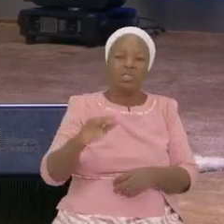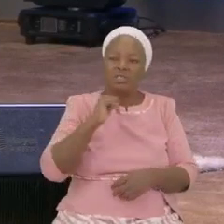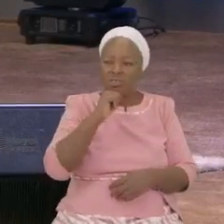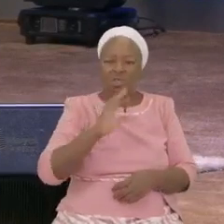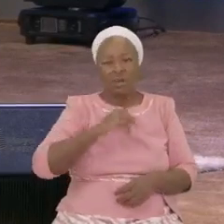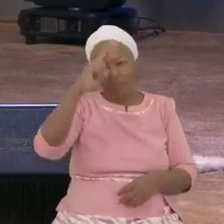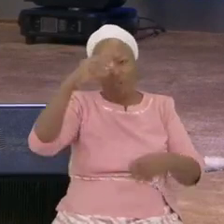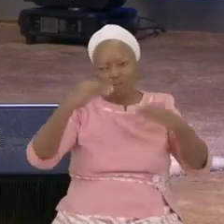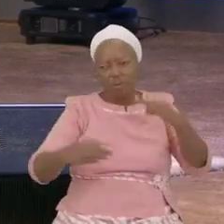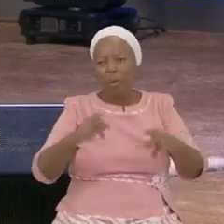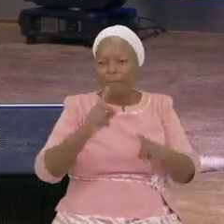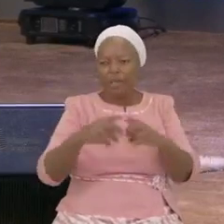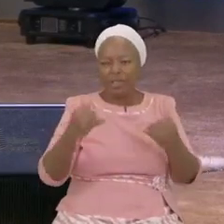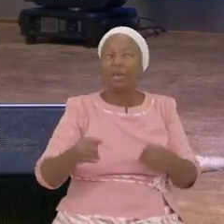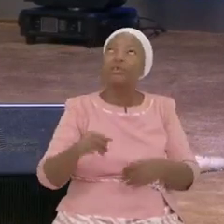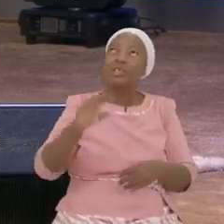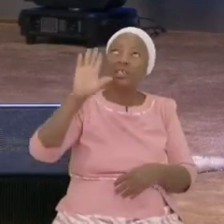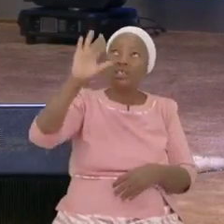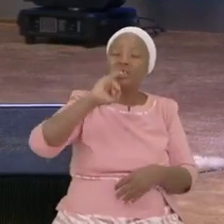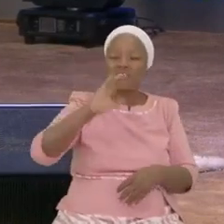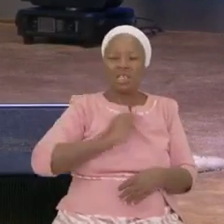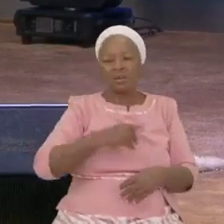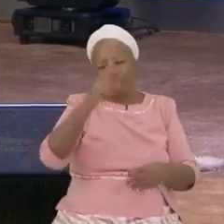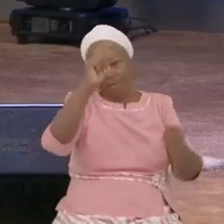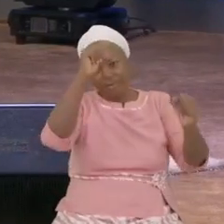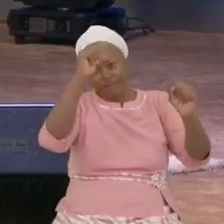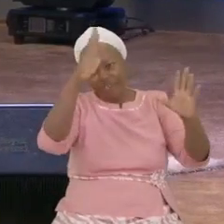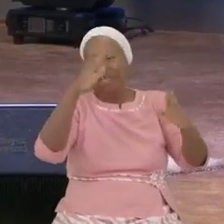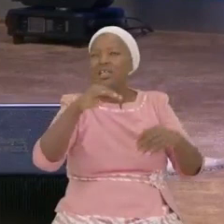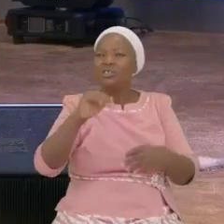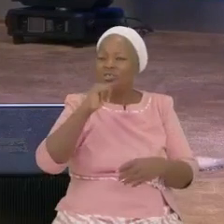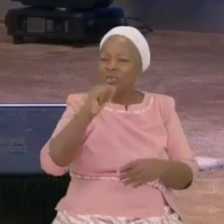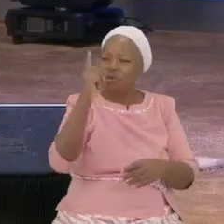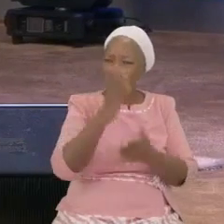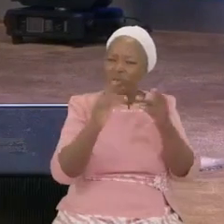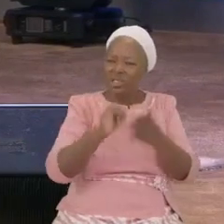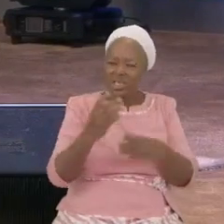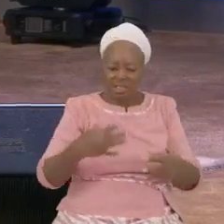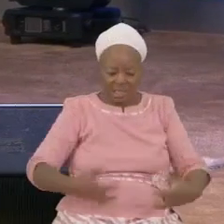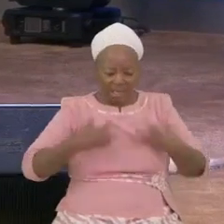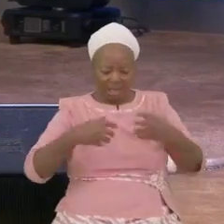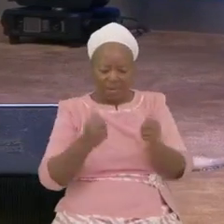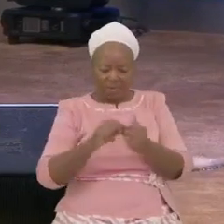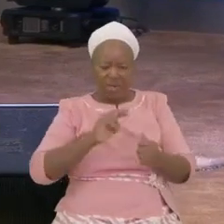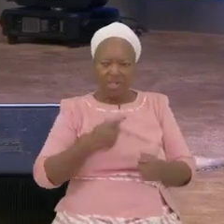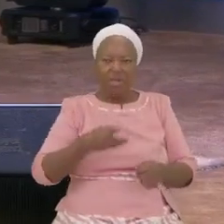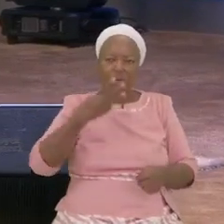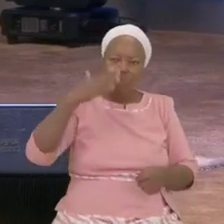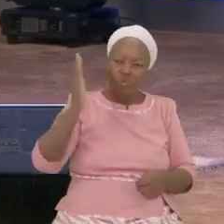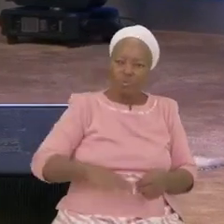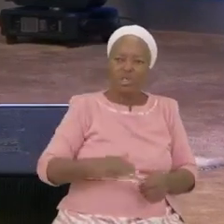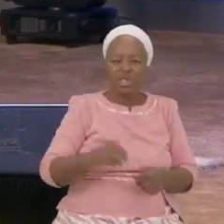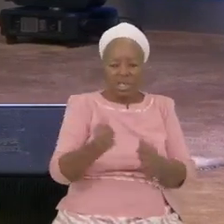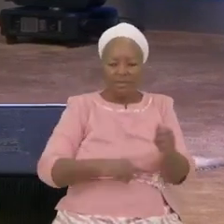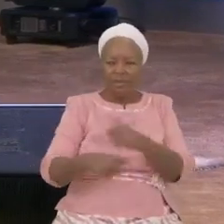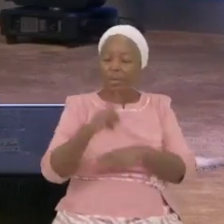is now our Father. Is no more somebody who is angry with the wicked, with us every day, but